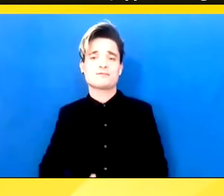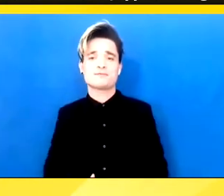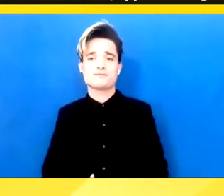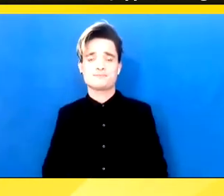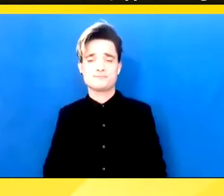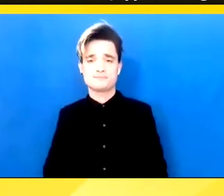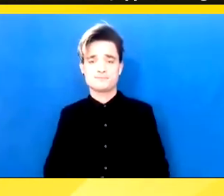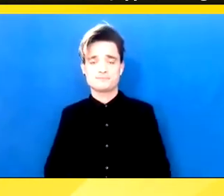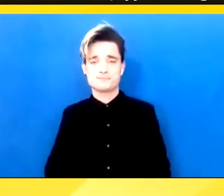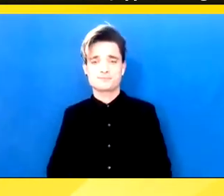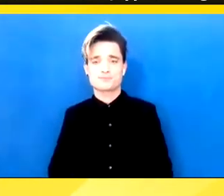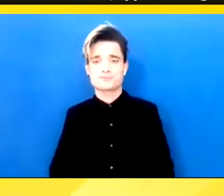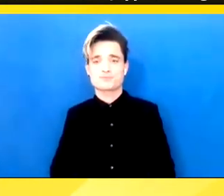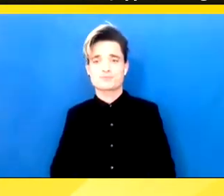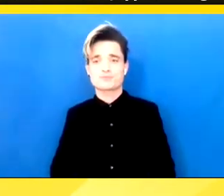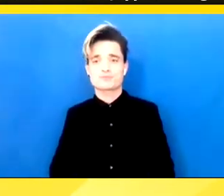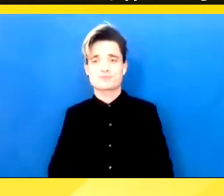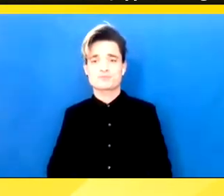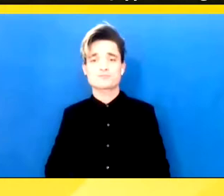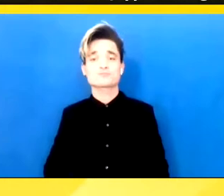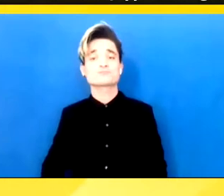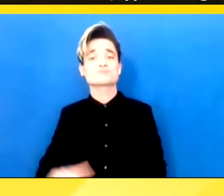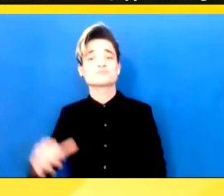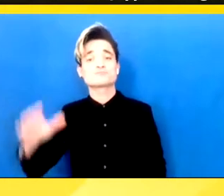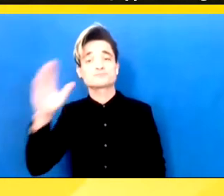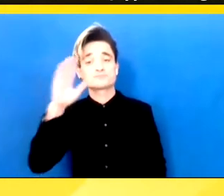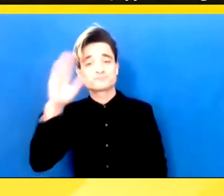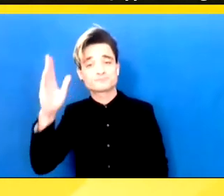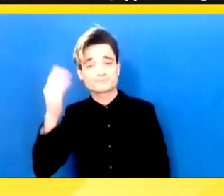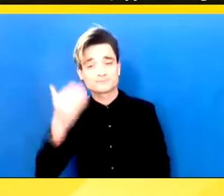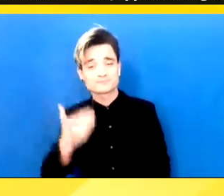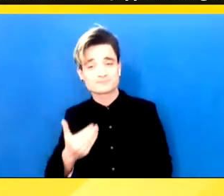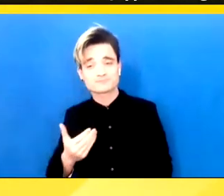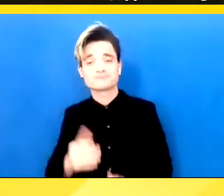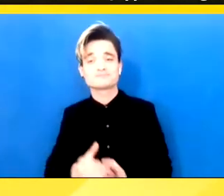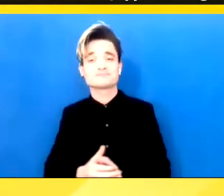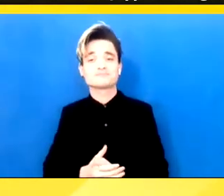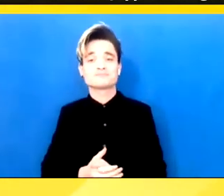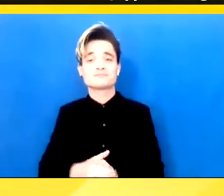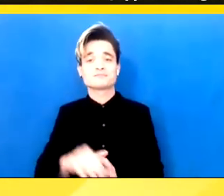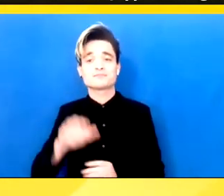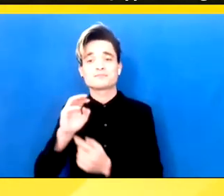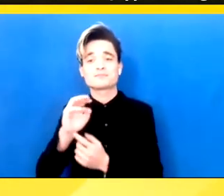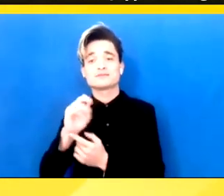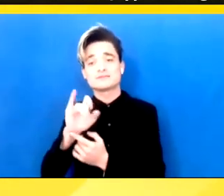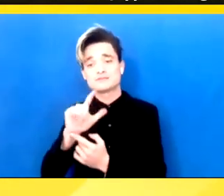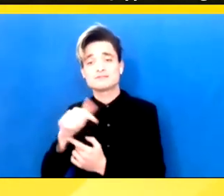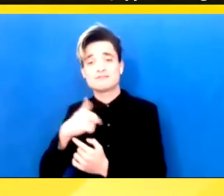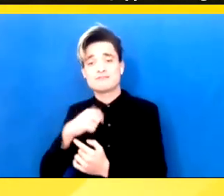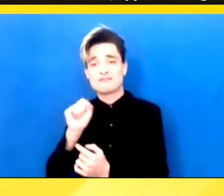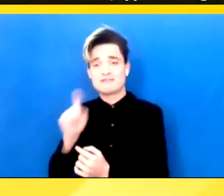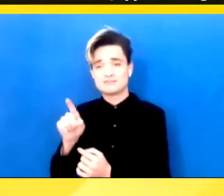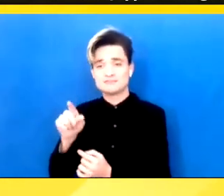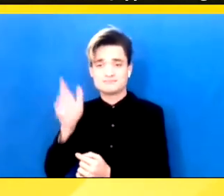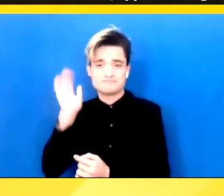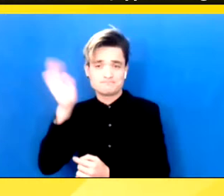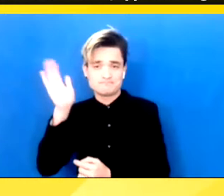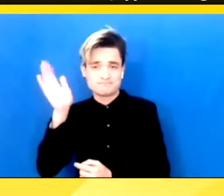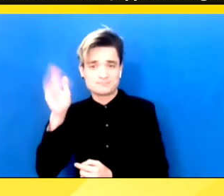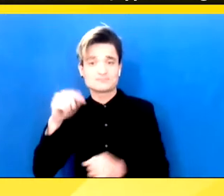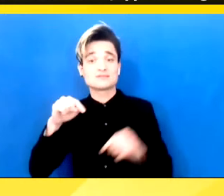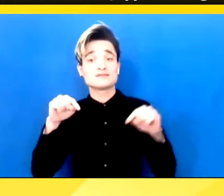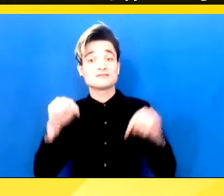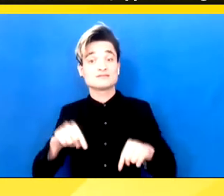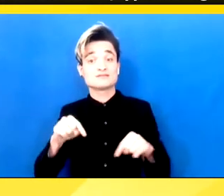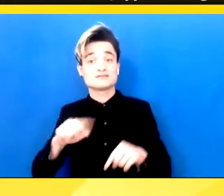Okay. So I'm going to ask Michael to speak one more time, and then we're going to be going national. In case you don't know, this is being live streamed across the